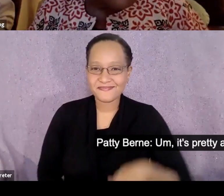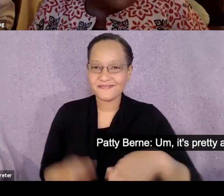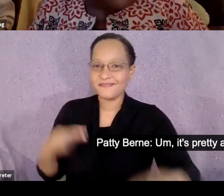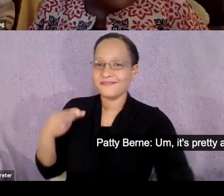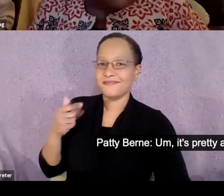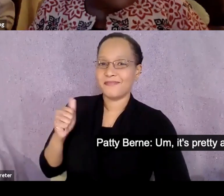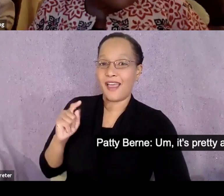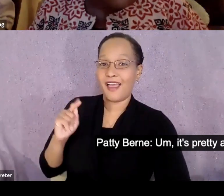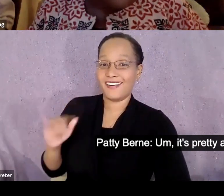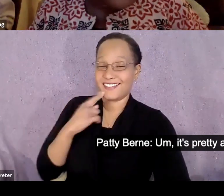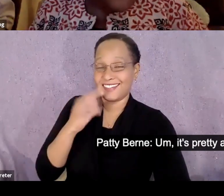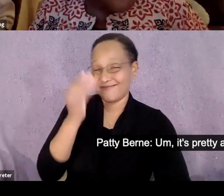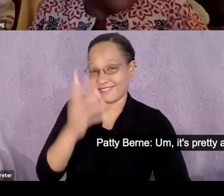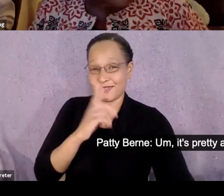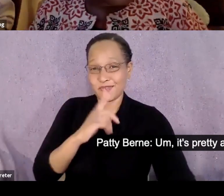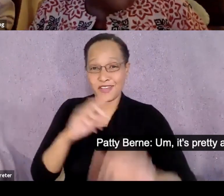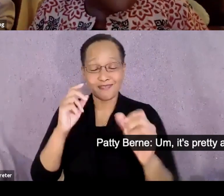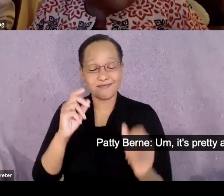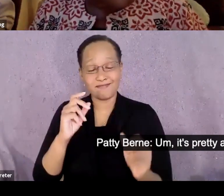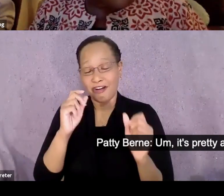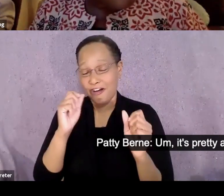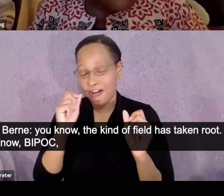It's pretty awesome to see the ways that,